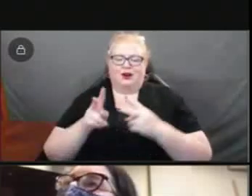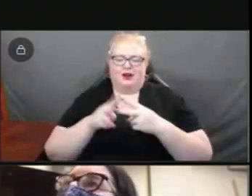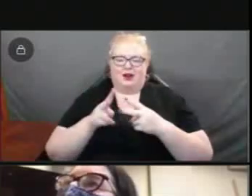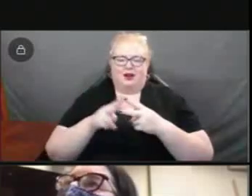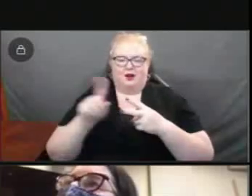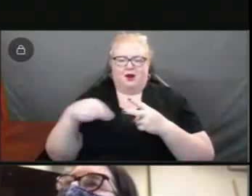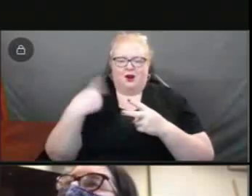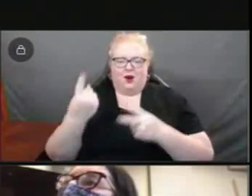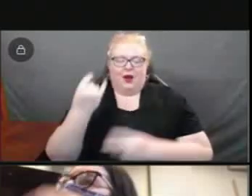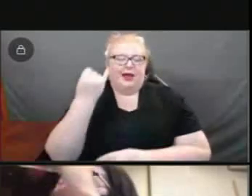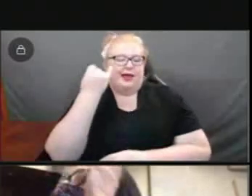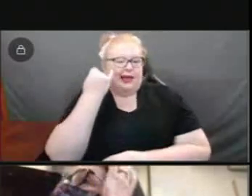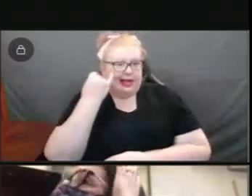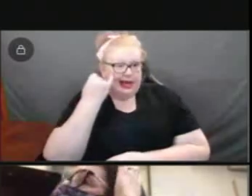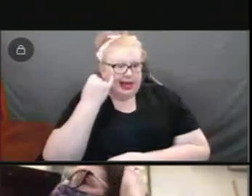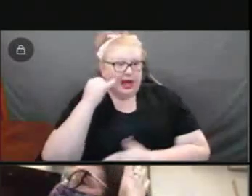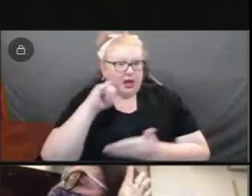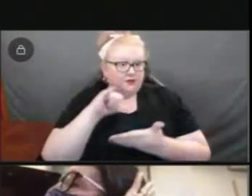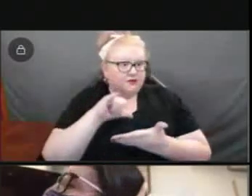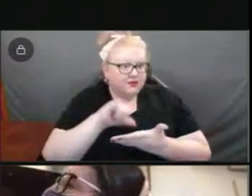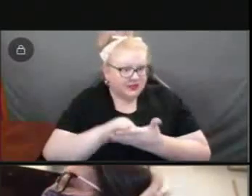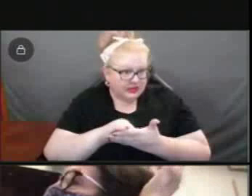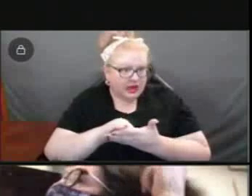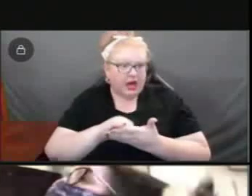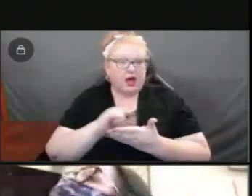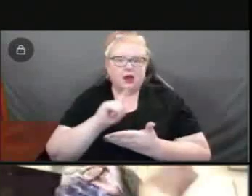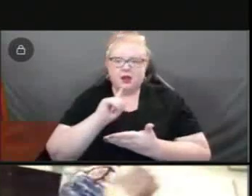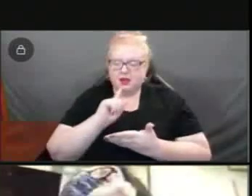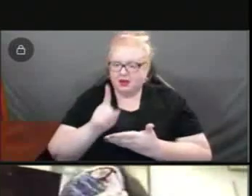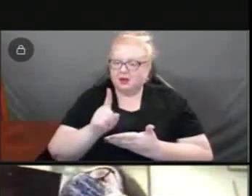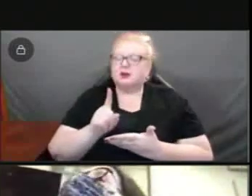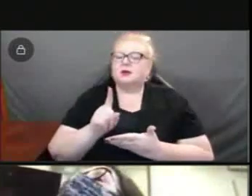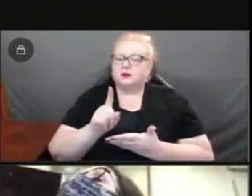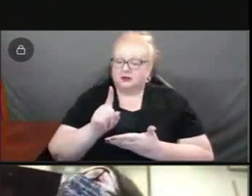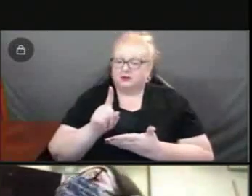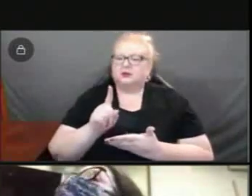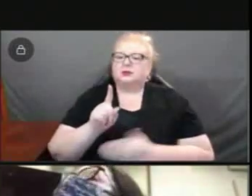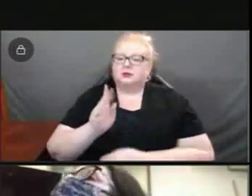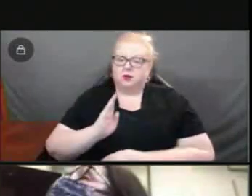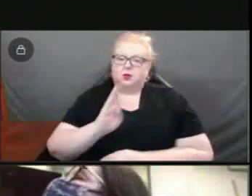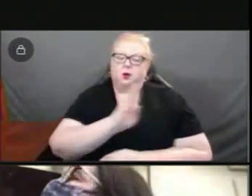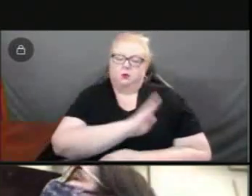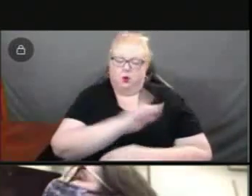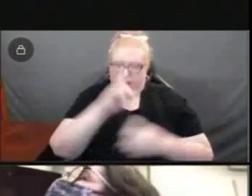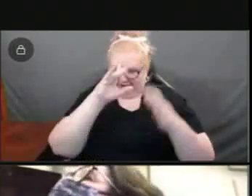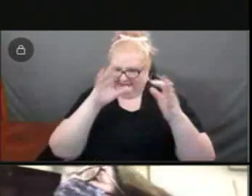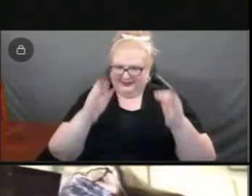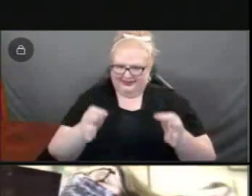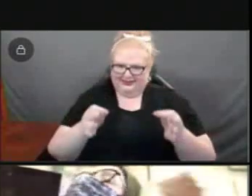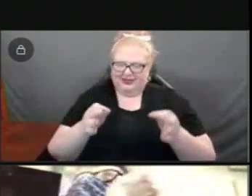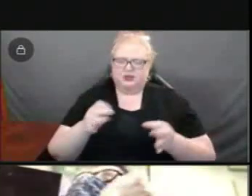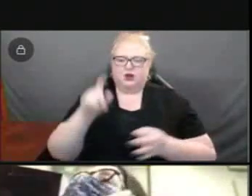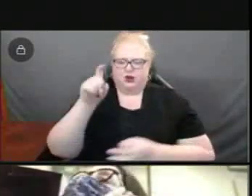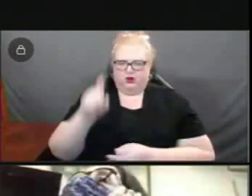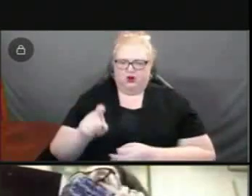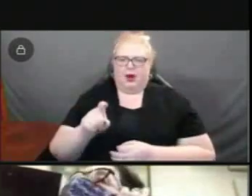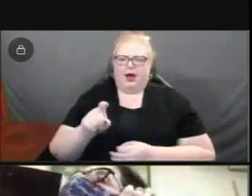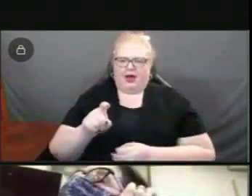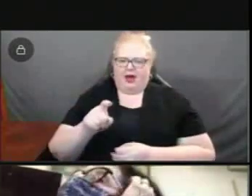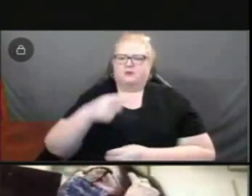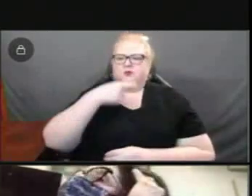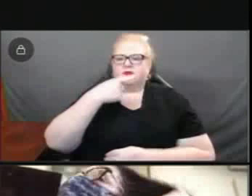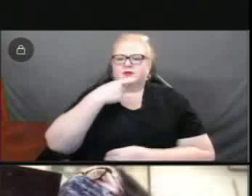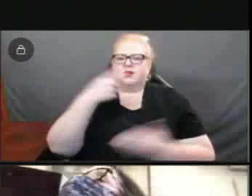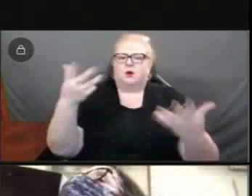that is going to be the board's decision, I think you have to state what the purpose of the